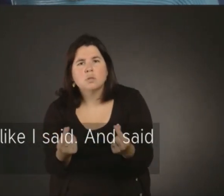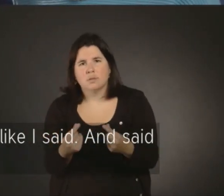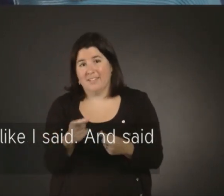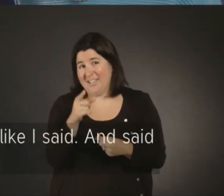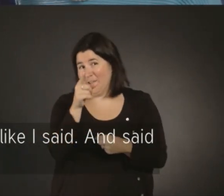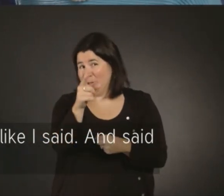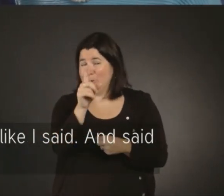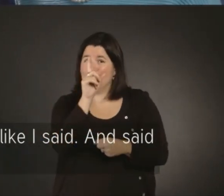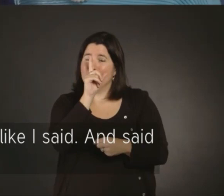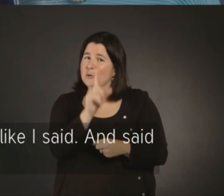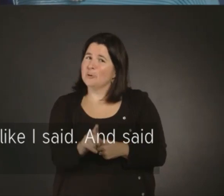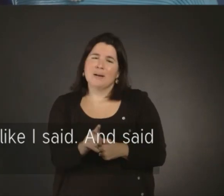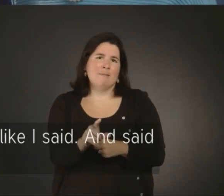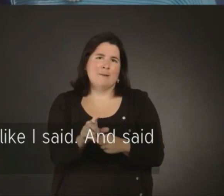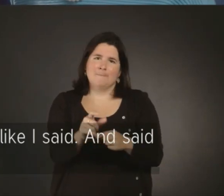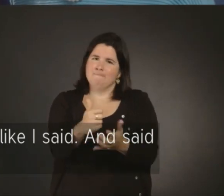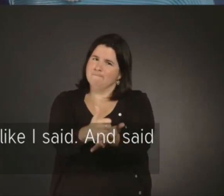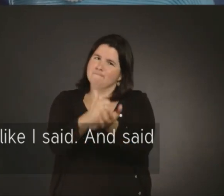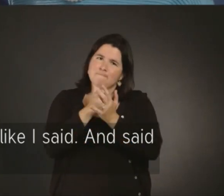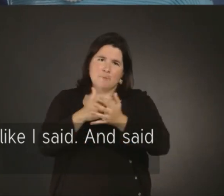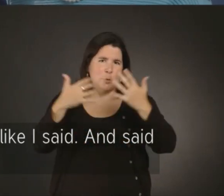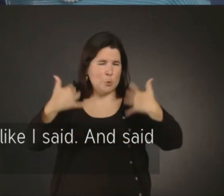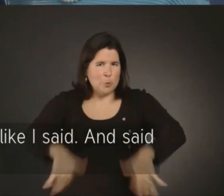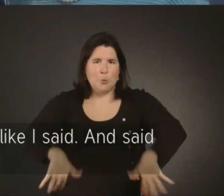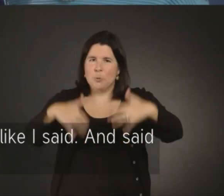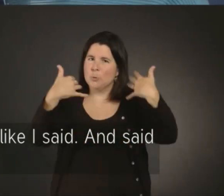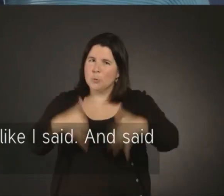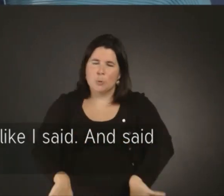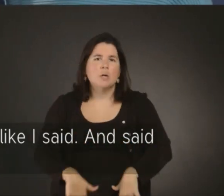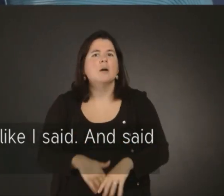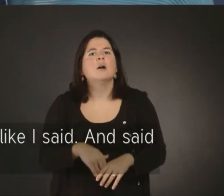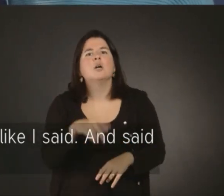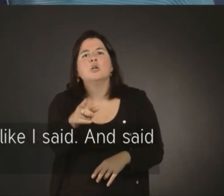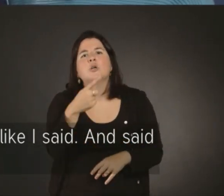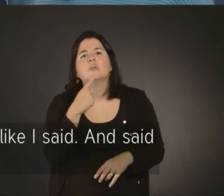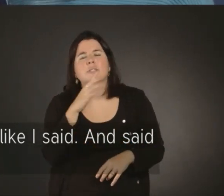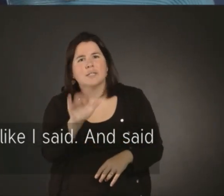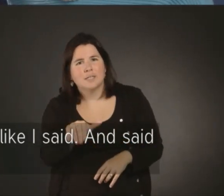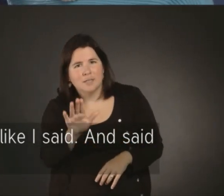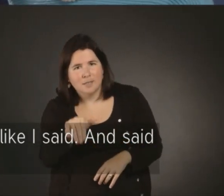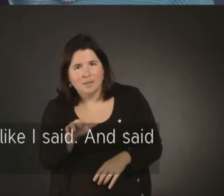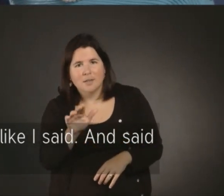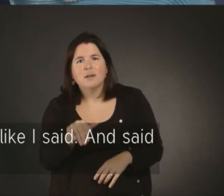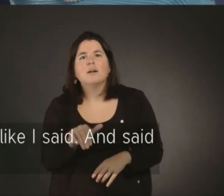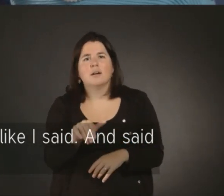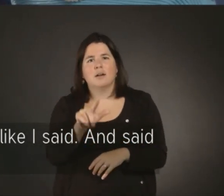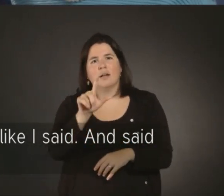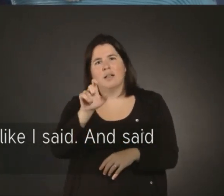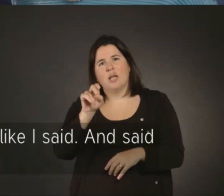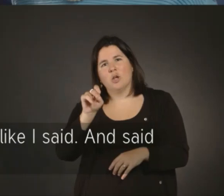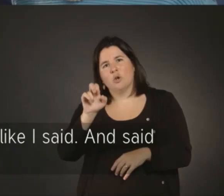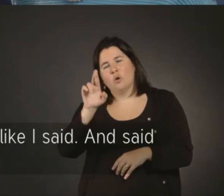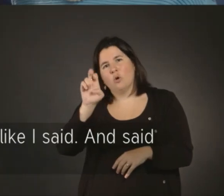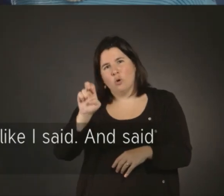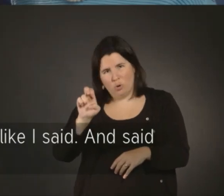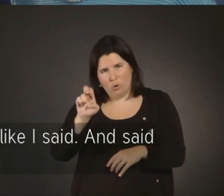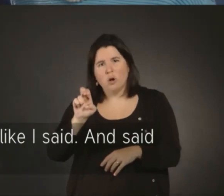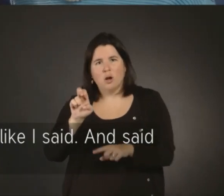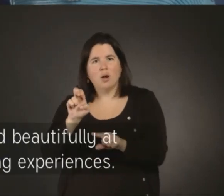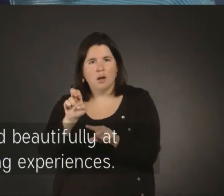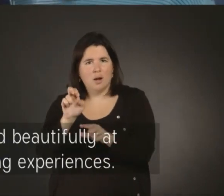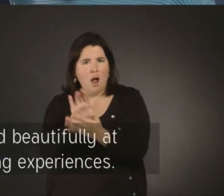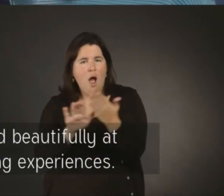you just hit it on the nail, just like I said, and said Lenore Rhine would be the best place for